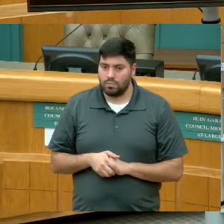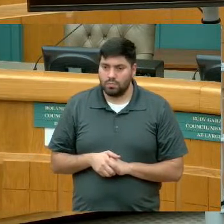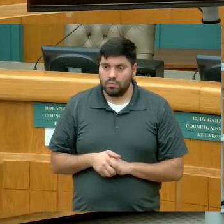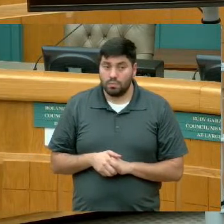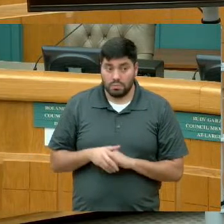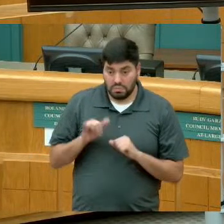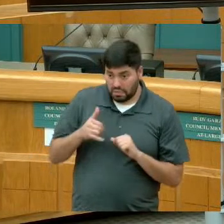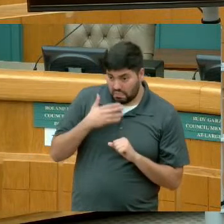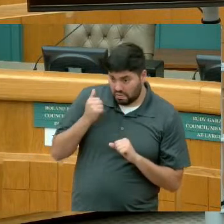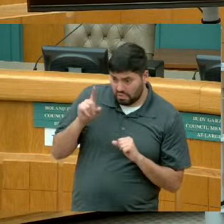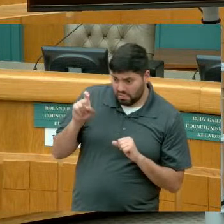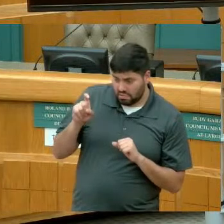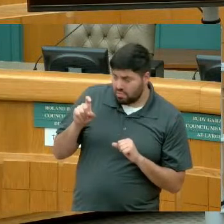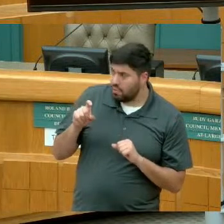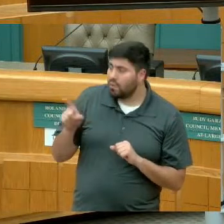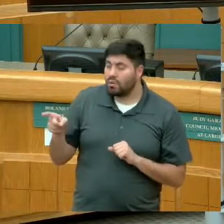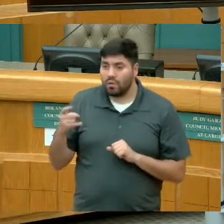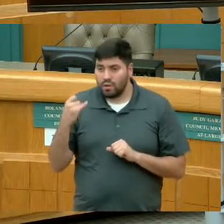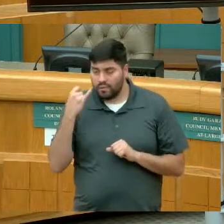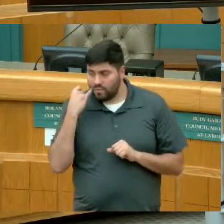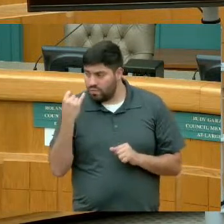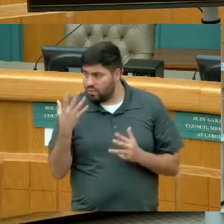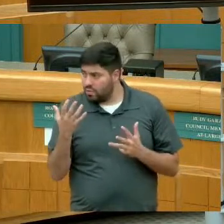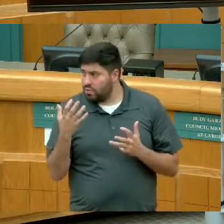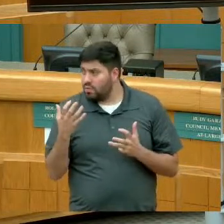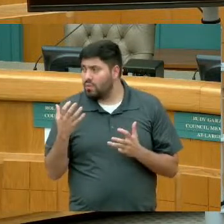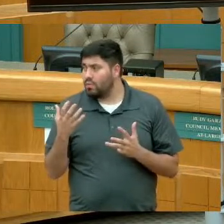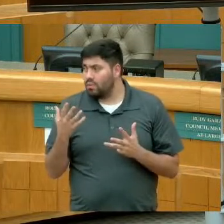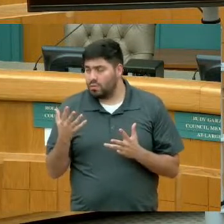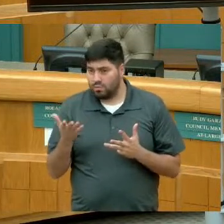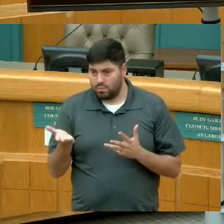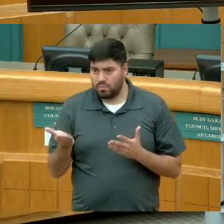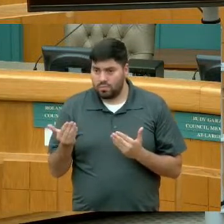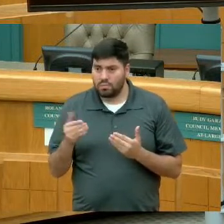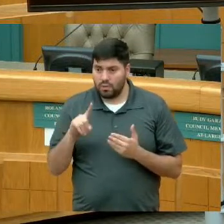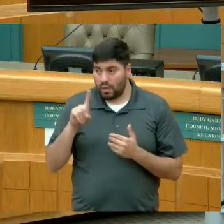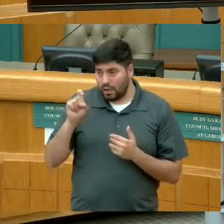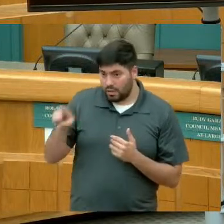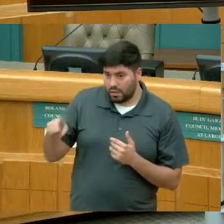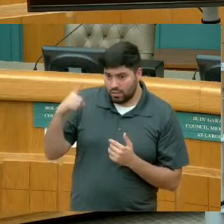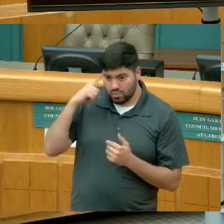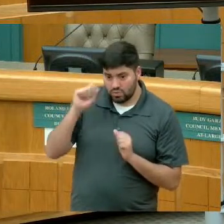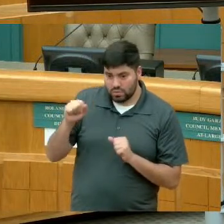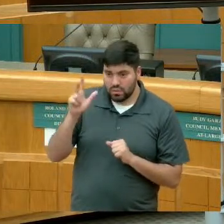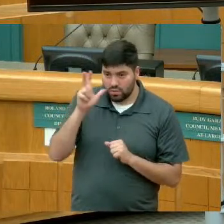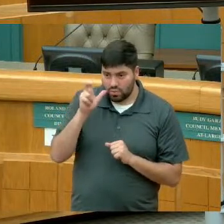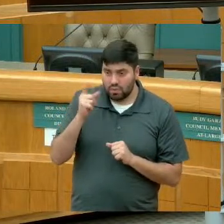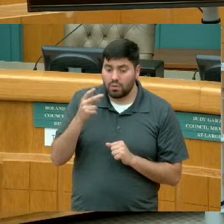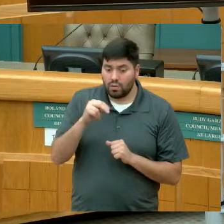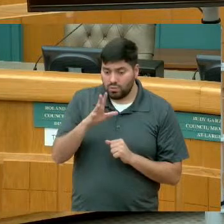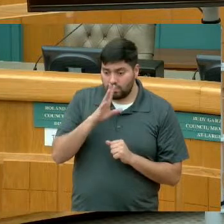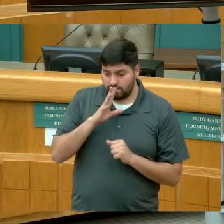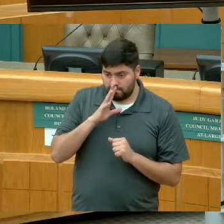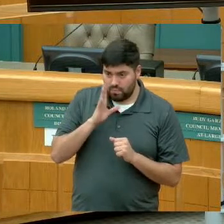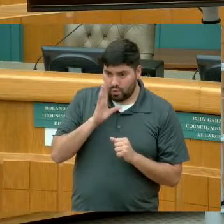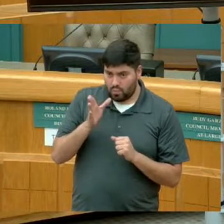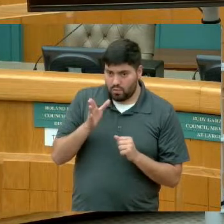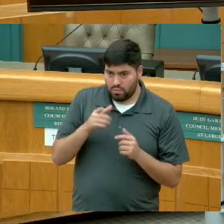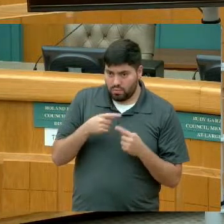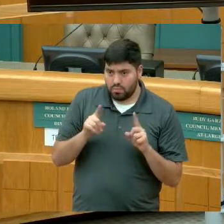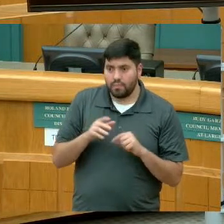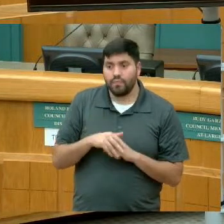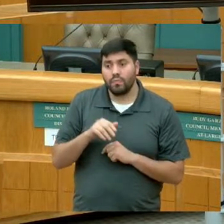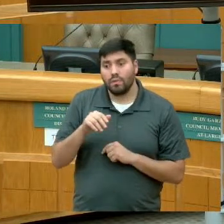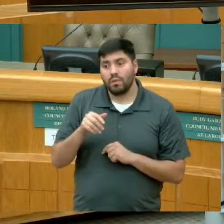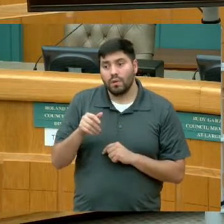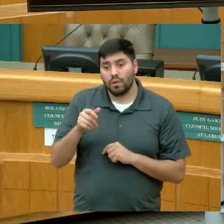Okay, how's that? Is that any better? Okay, yeah, if you want to, ask your question. I think she can hear you, and then when Okay. she starts speaking, it'll come